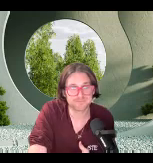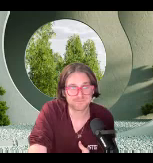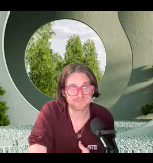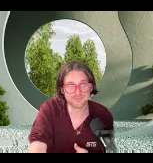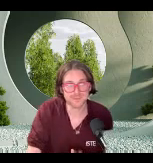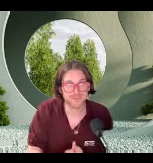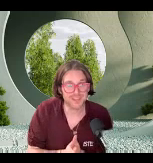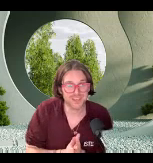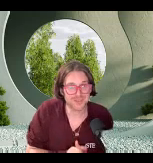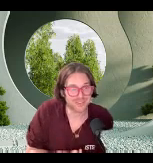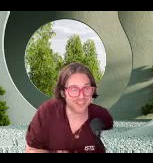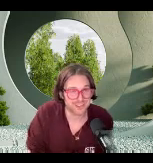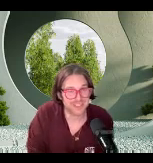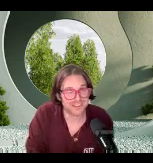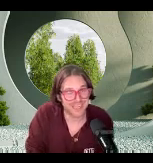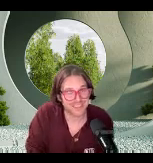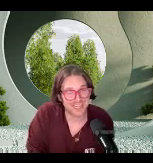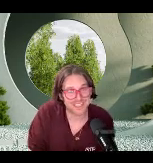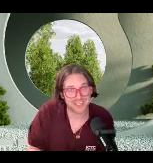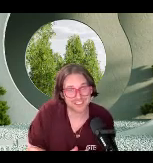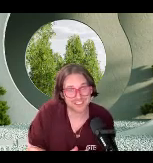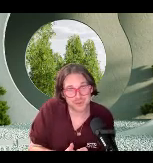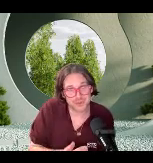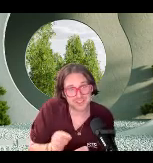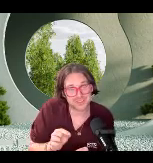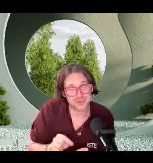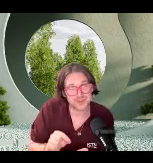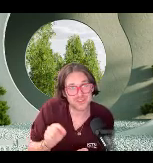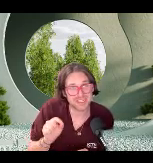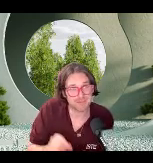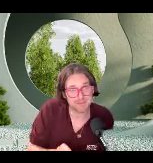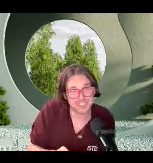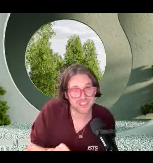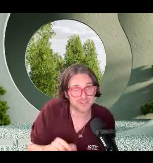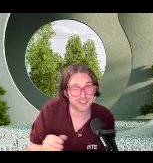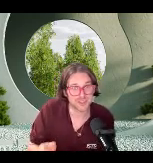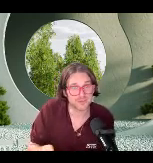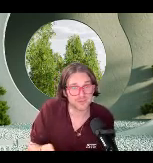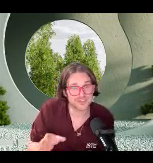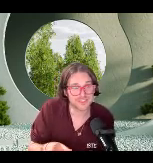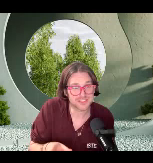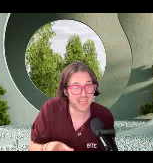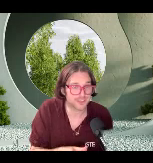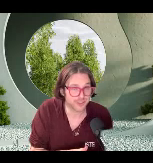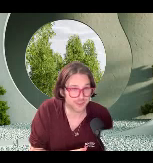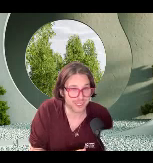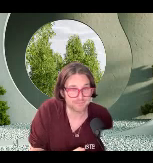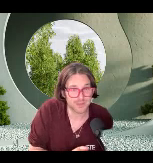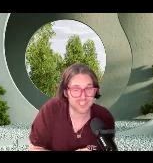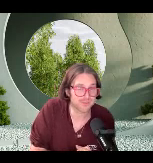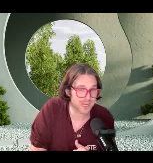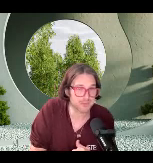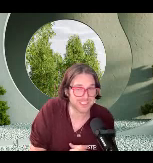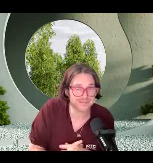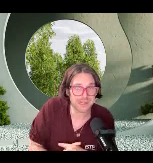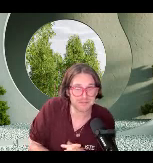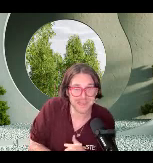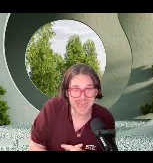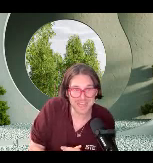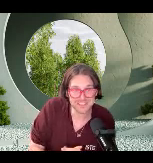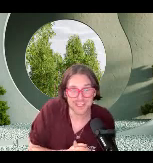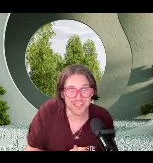gap. The UDL guidelines is a tool that's used in the implementation for the Universal Design for Learning, which is a